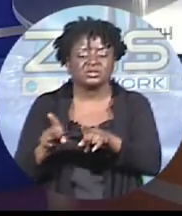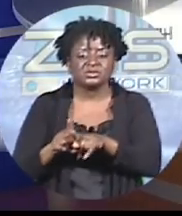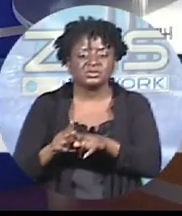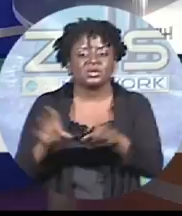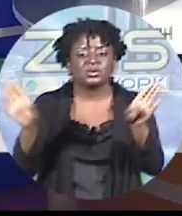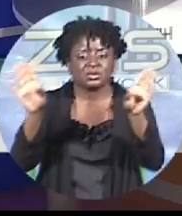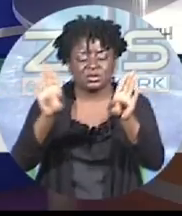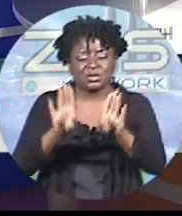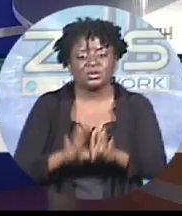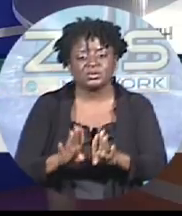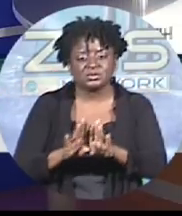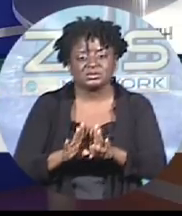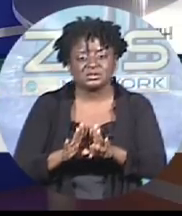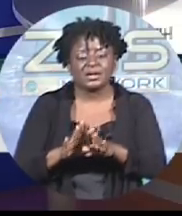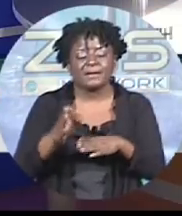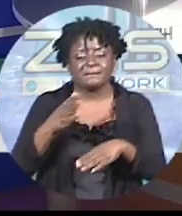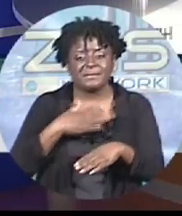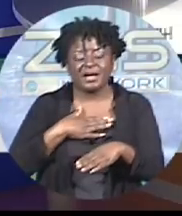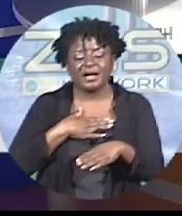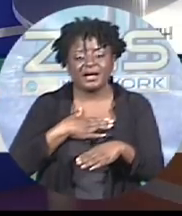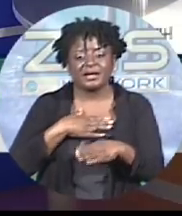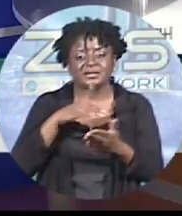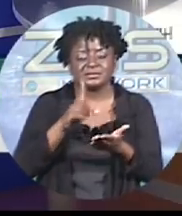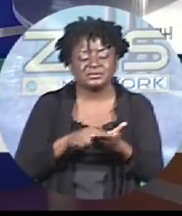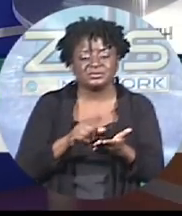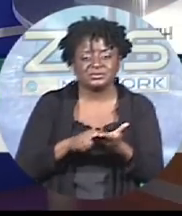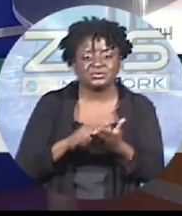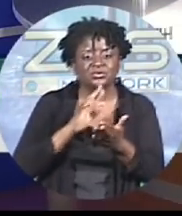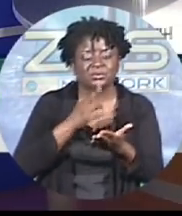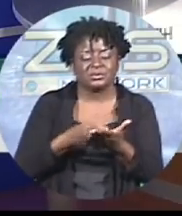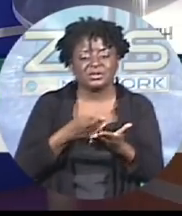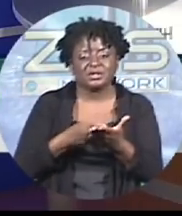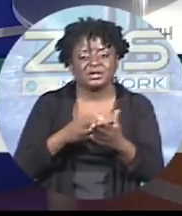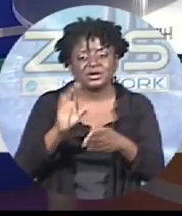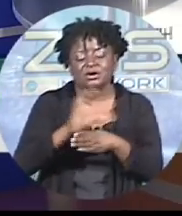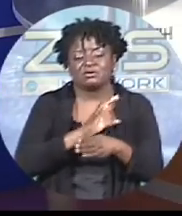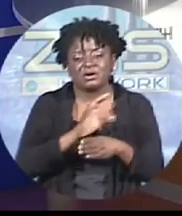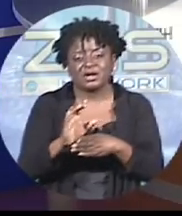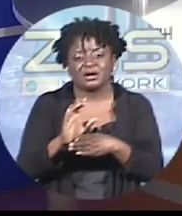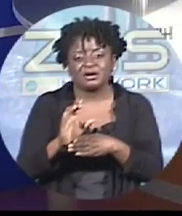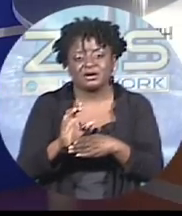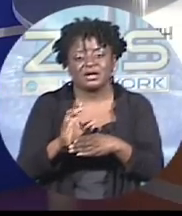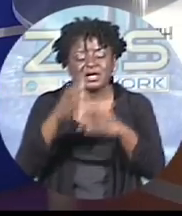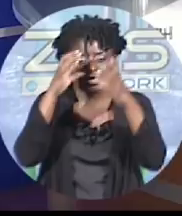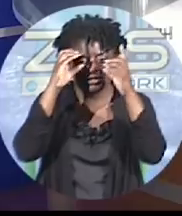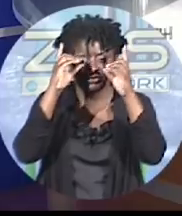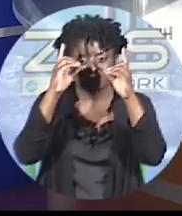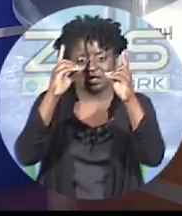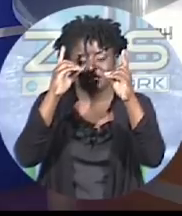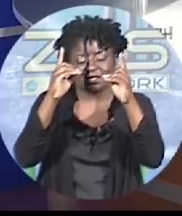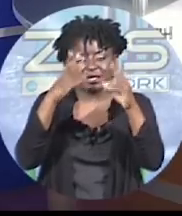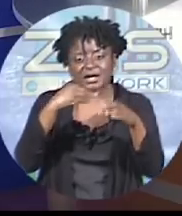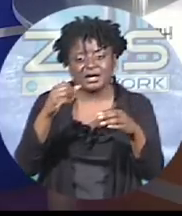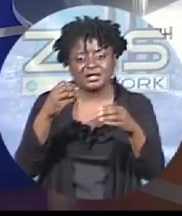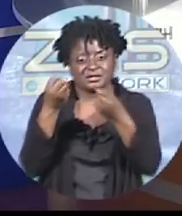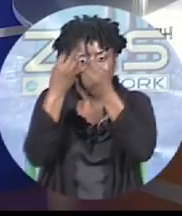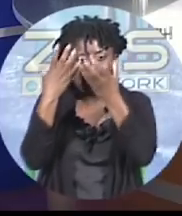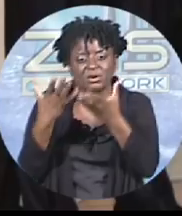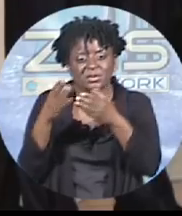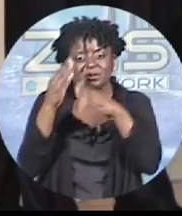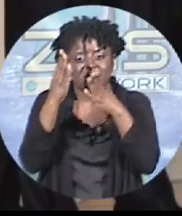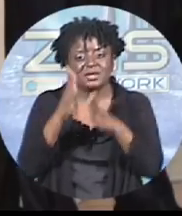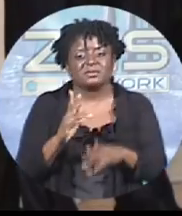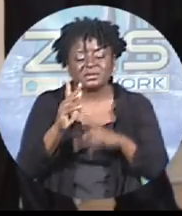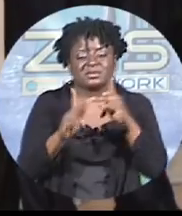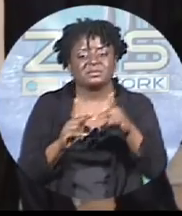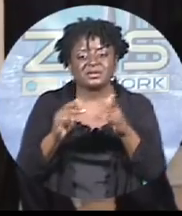career, 22 years of helping to educate and inform the Bahamian people, a career that has taken me to the Great Hall